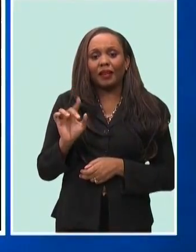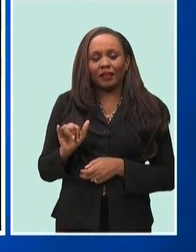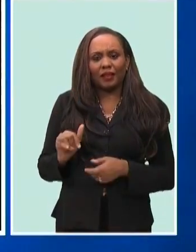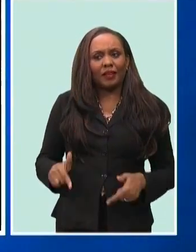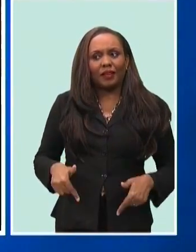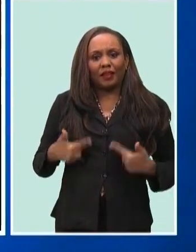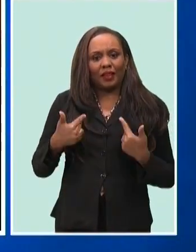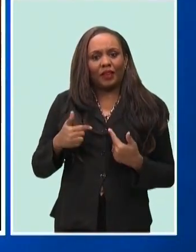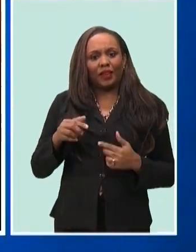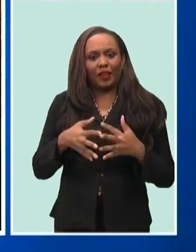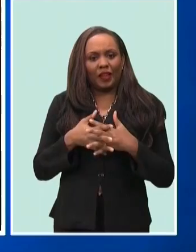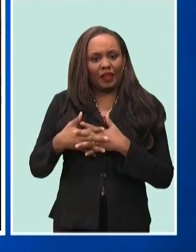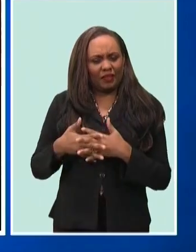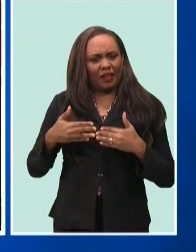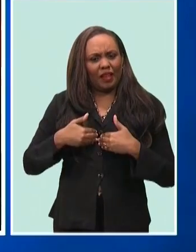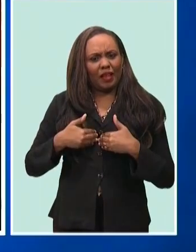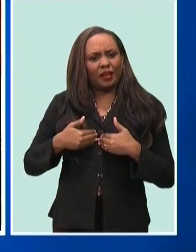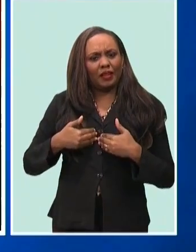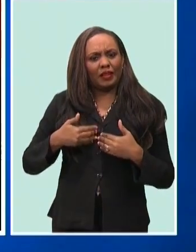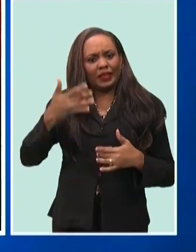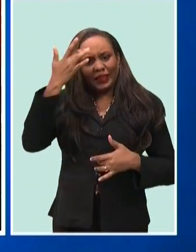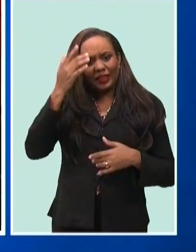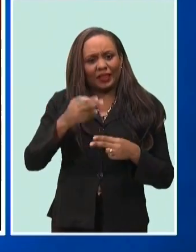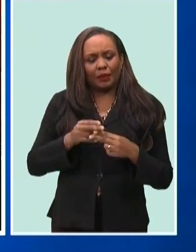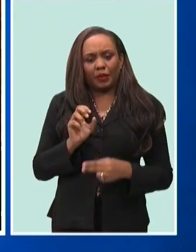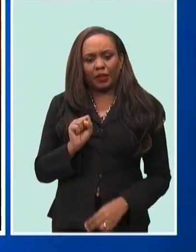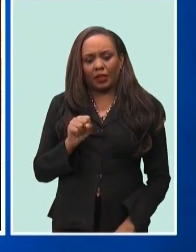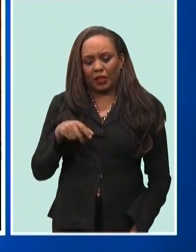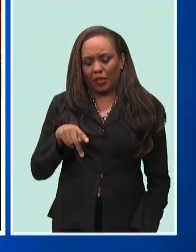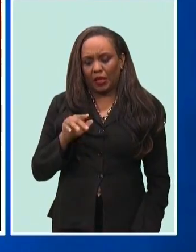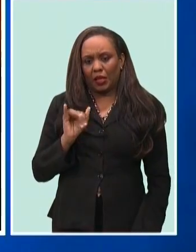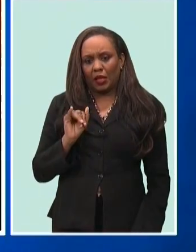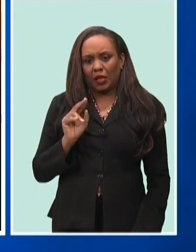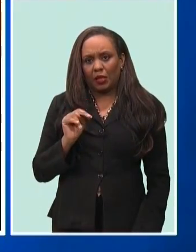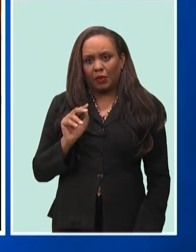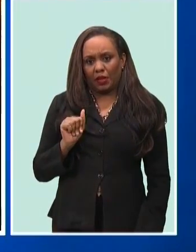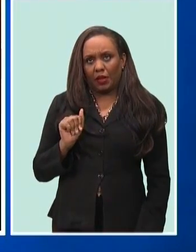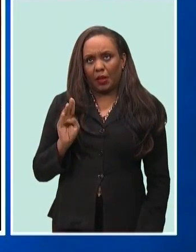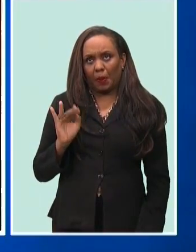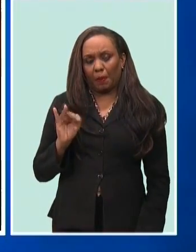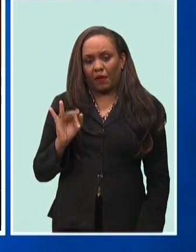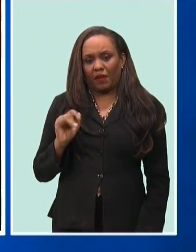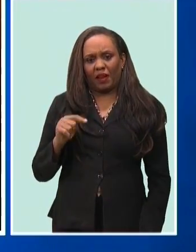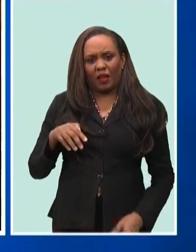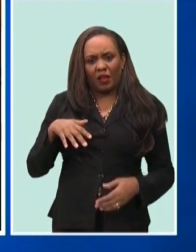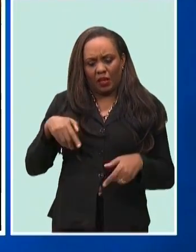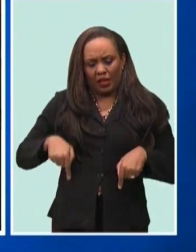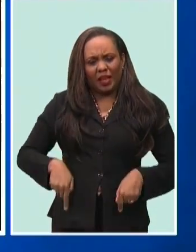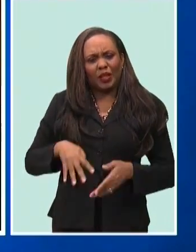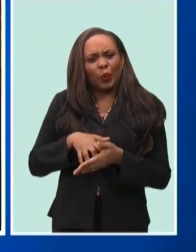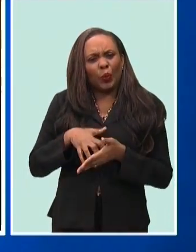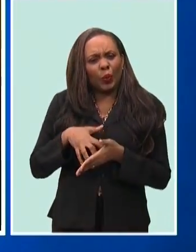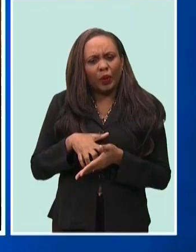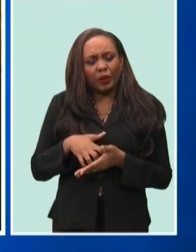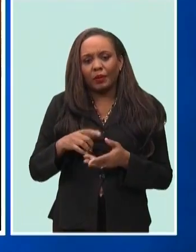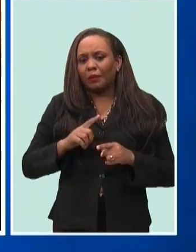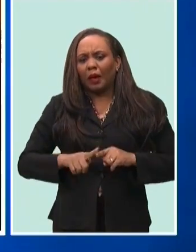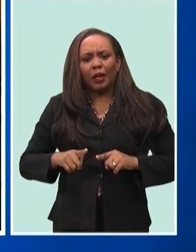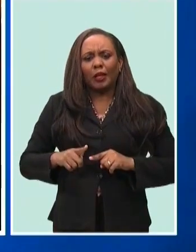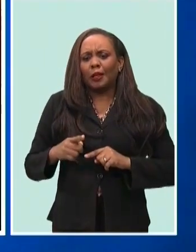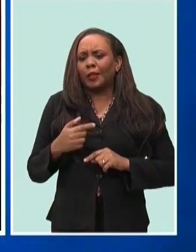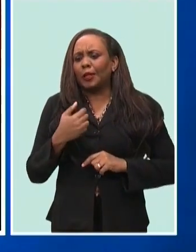U.S. She has spina bifida, a disease which causes leg weakness and even paralysis. However, the 4-year-old is not letting the